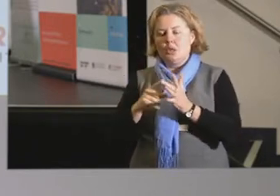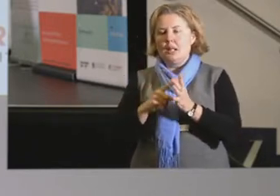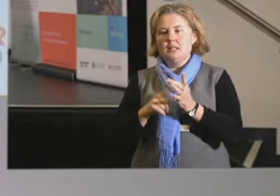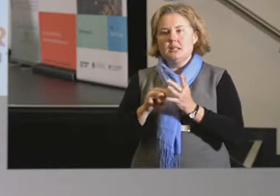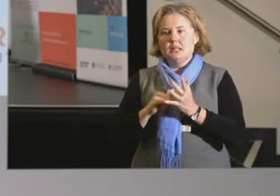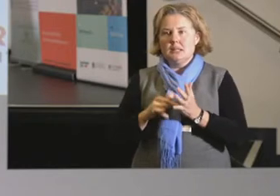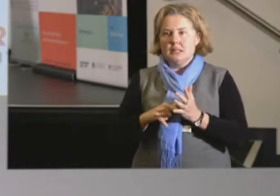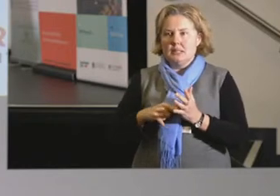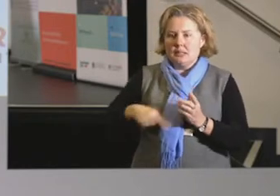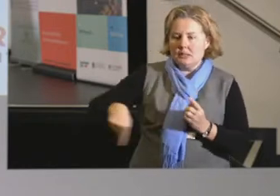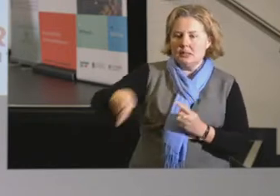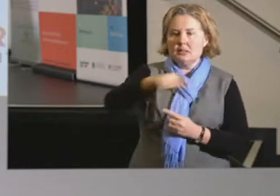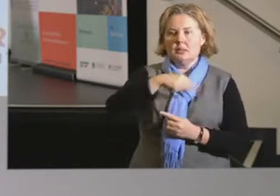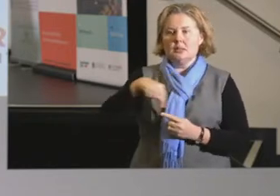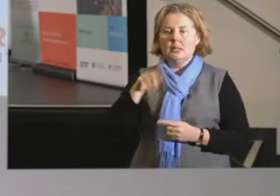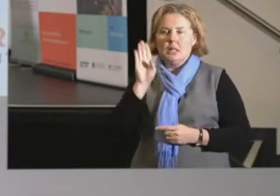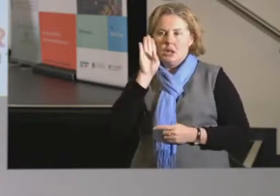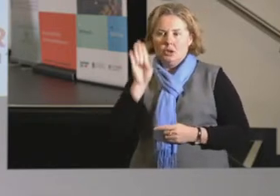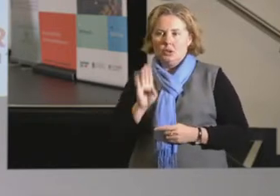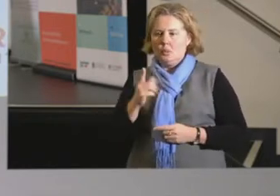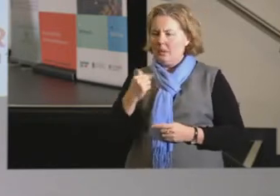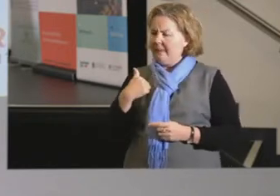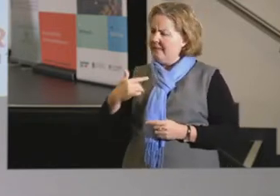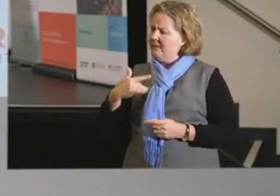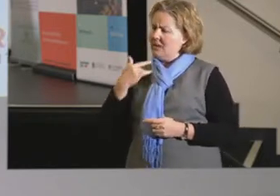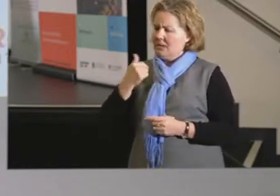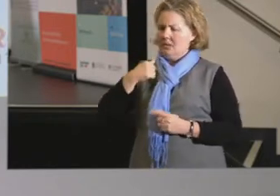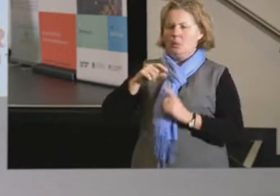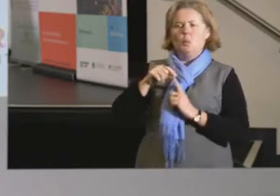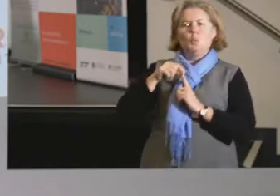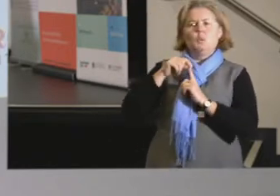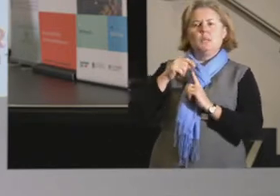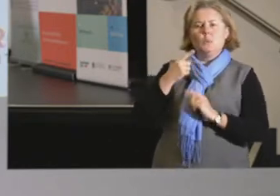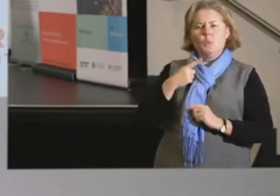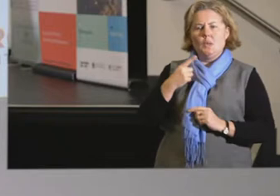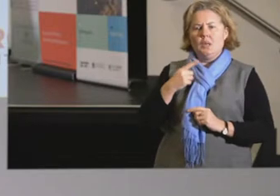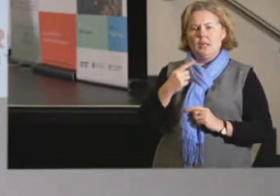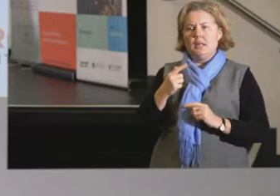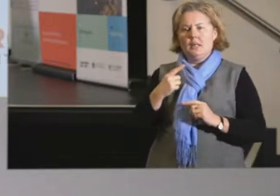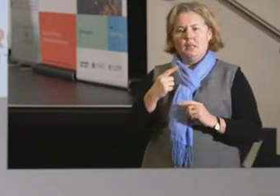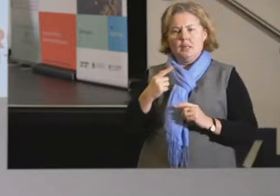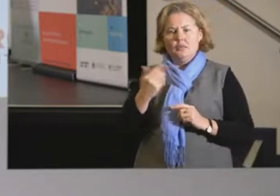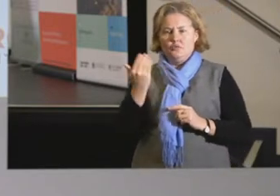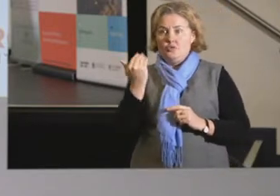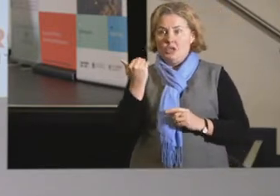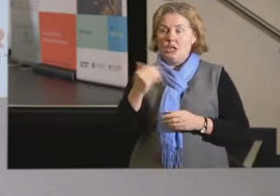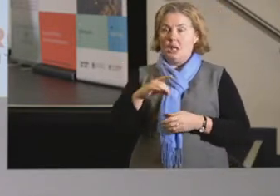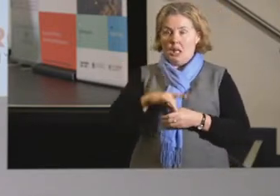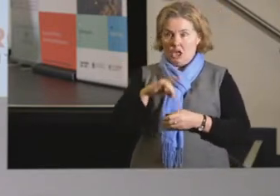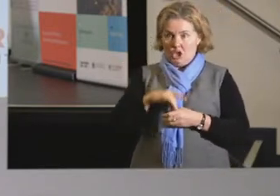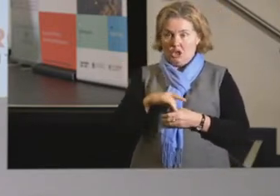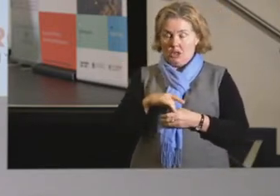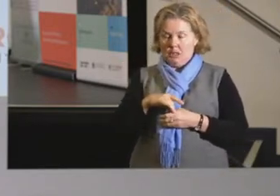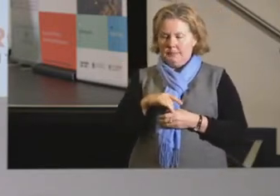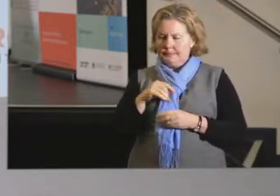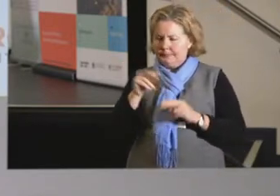gloomy is that after our recent elections, it seems that the project of the